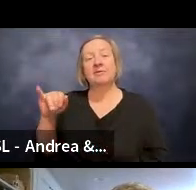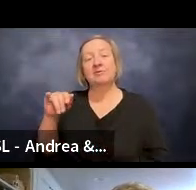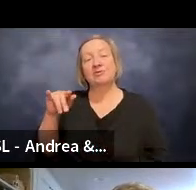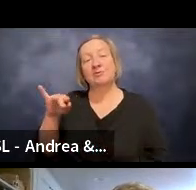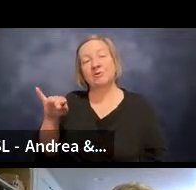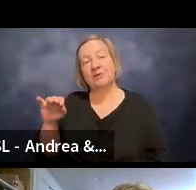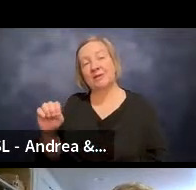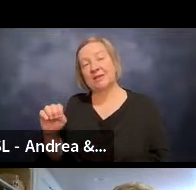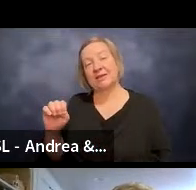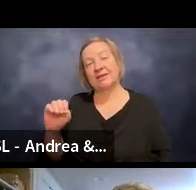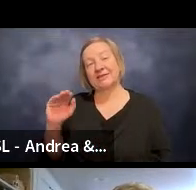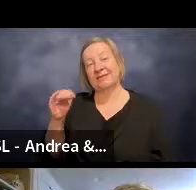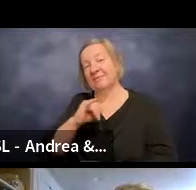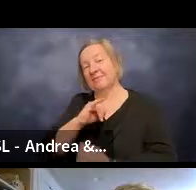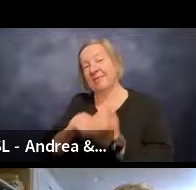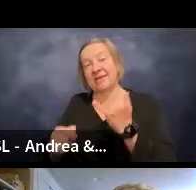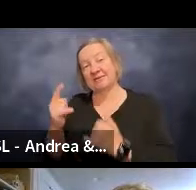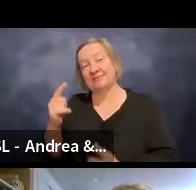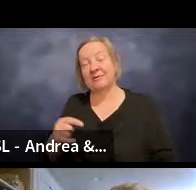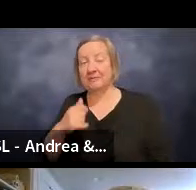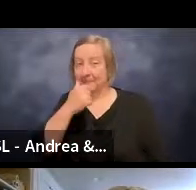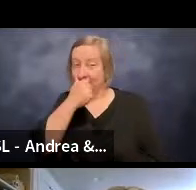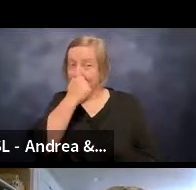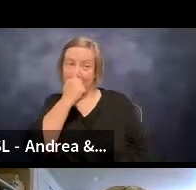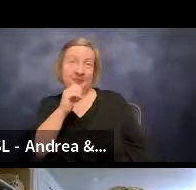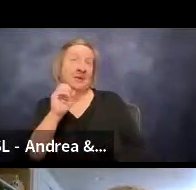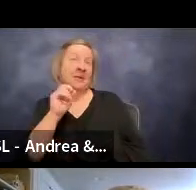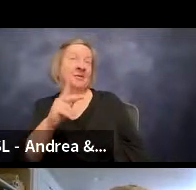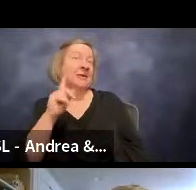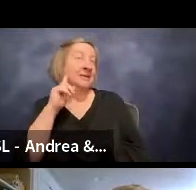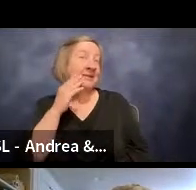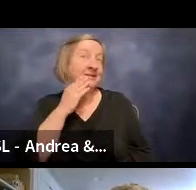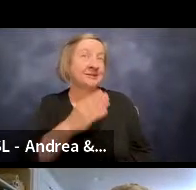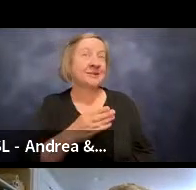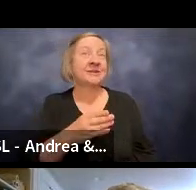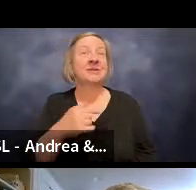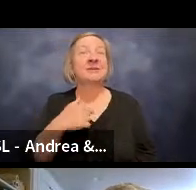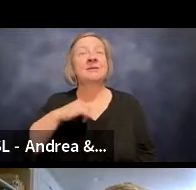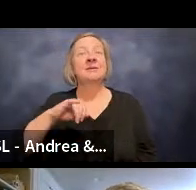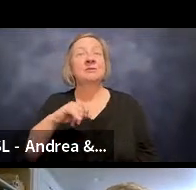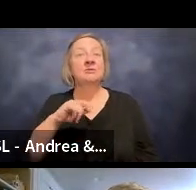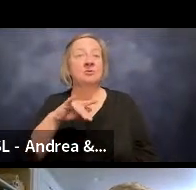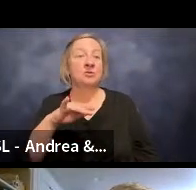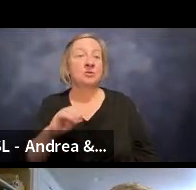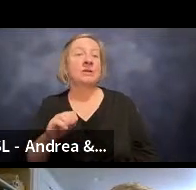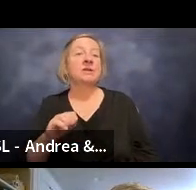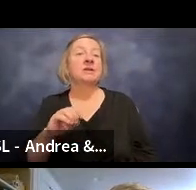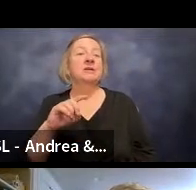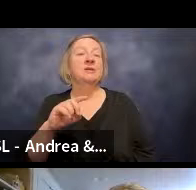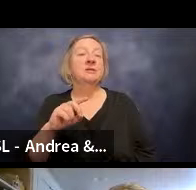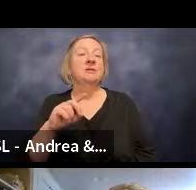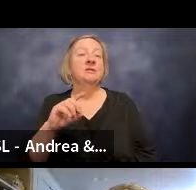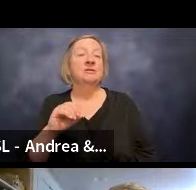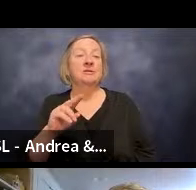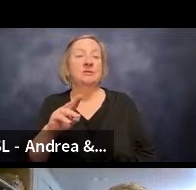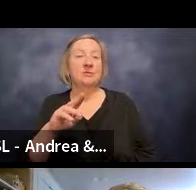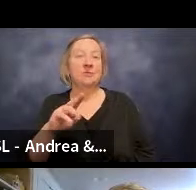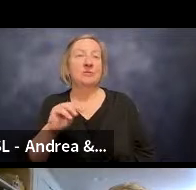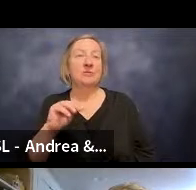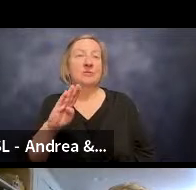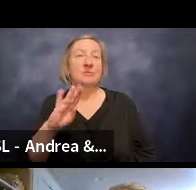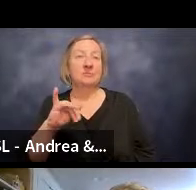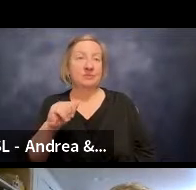Julie. Looks like you're our last one. Okay, sounds good. My name is Julie Dumbia. I am